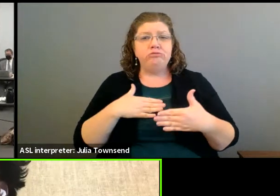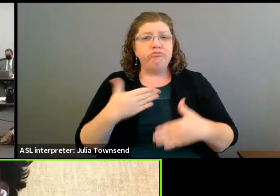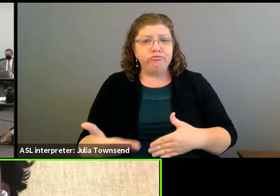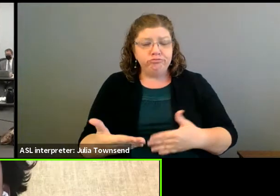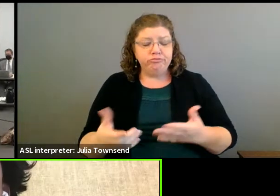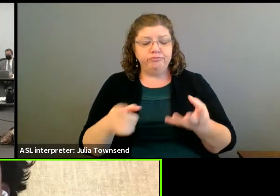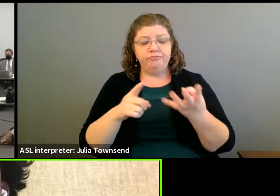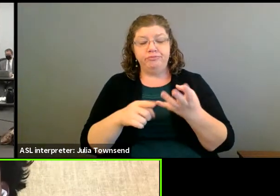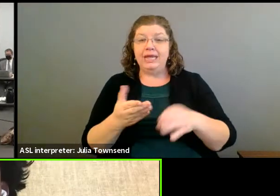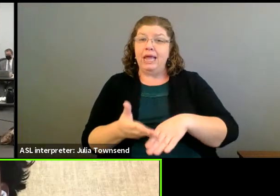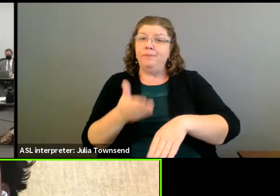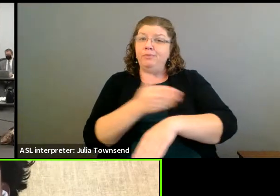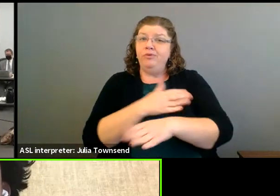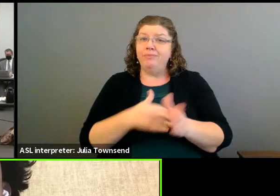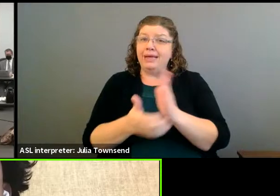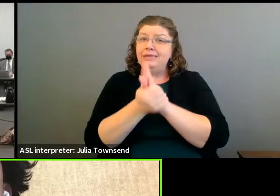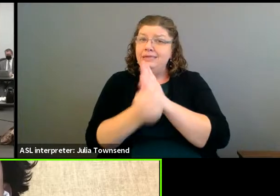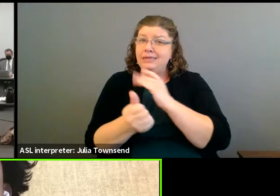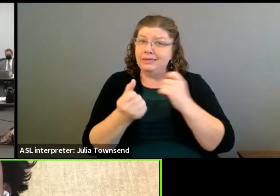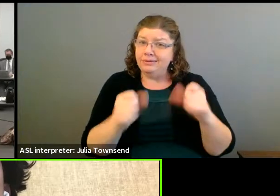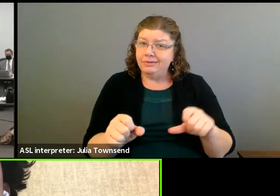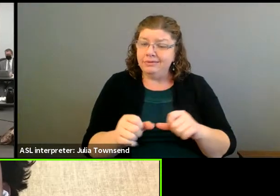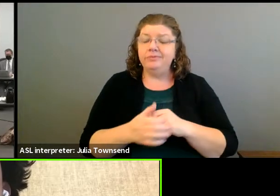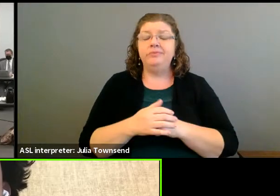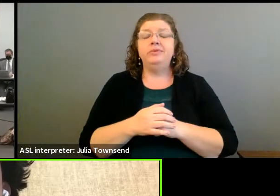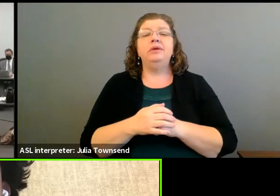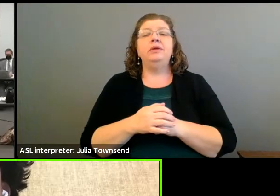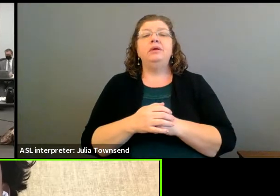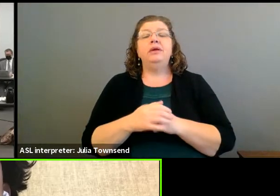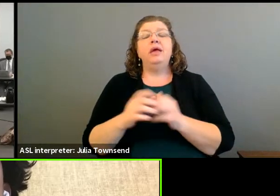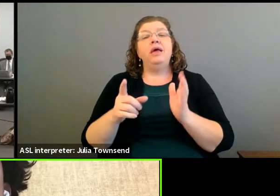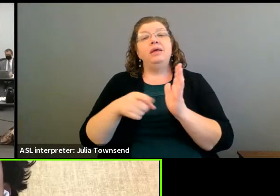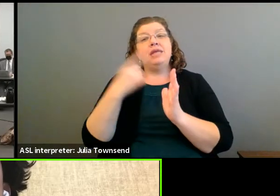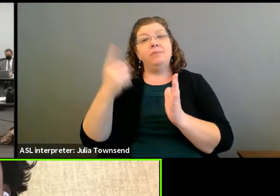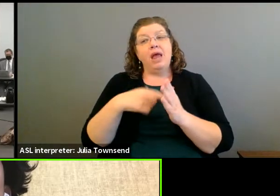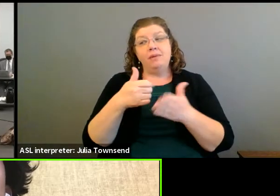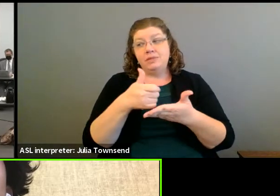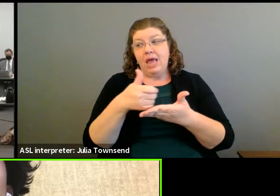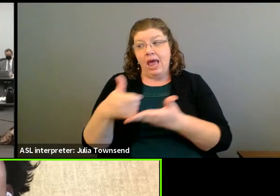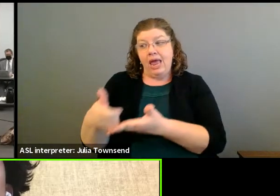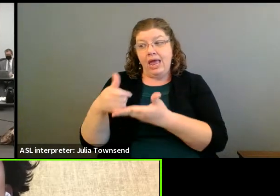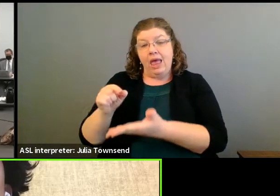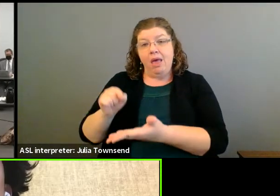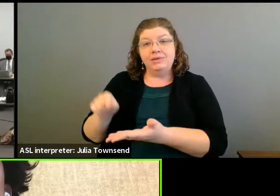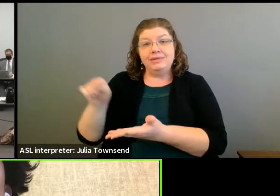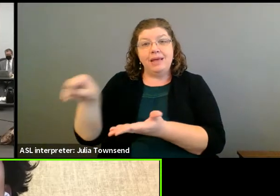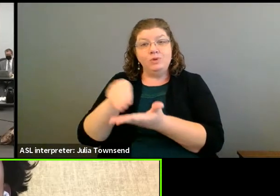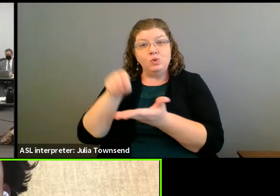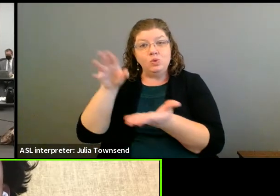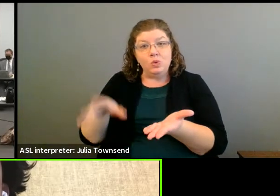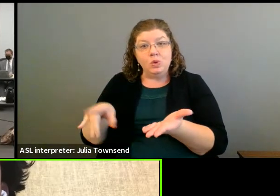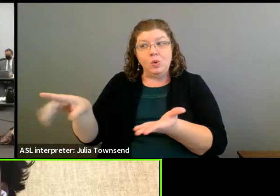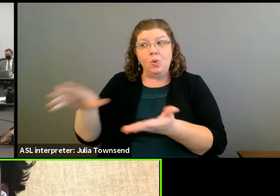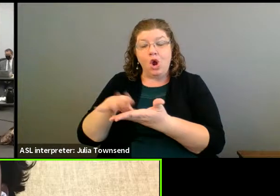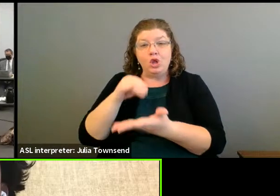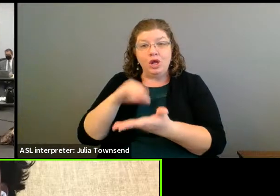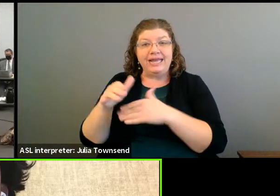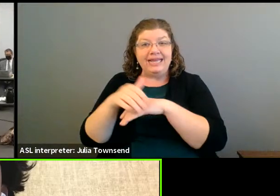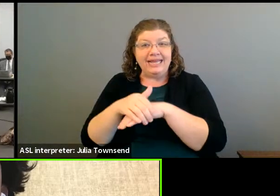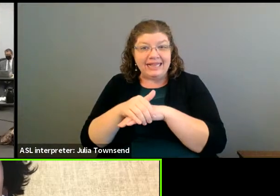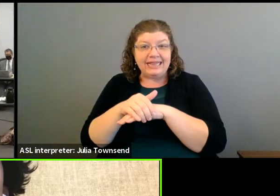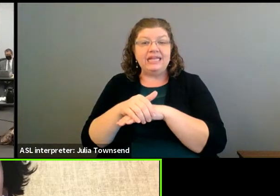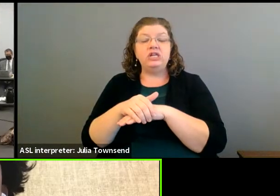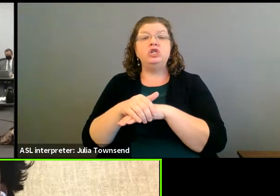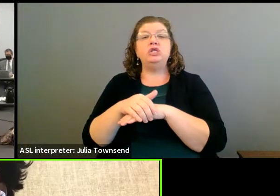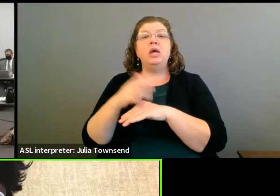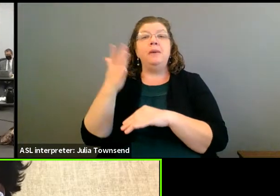my skills. And sometimes I help some students who are learning English